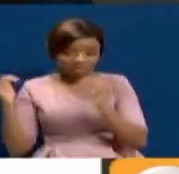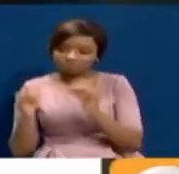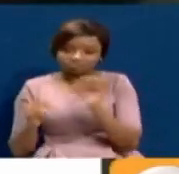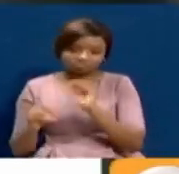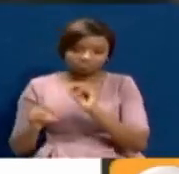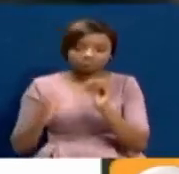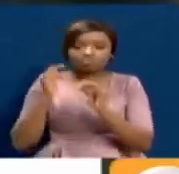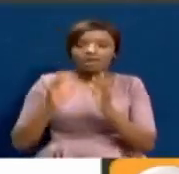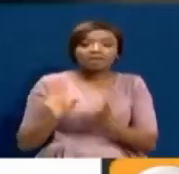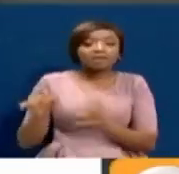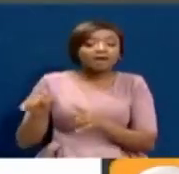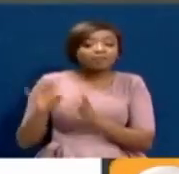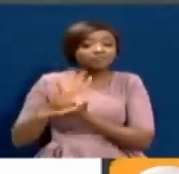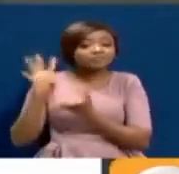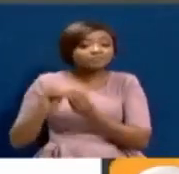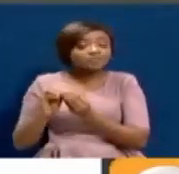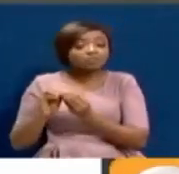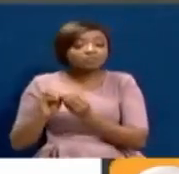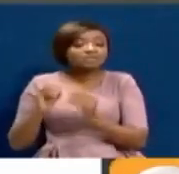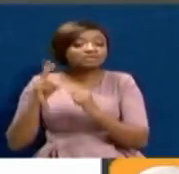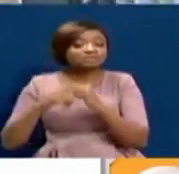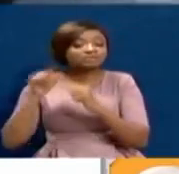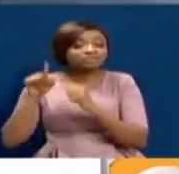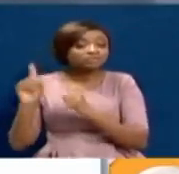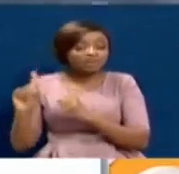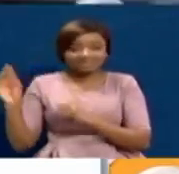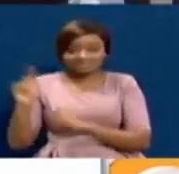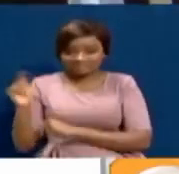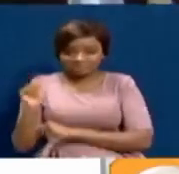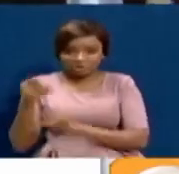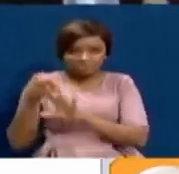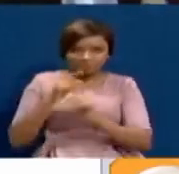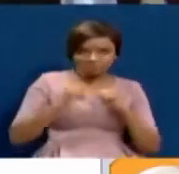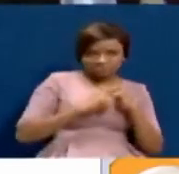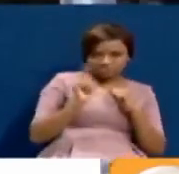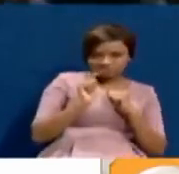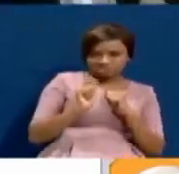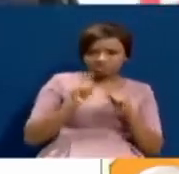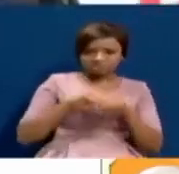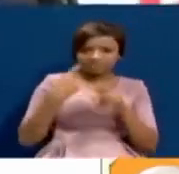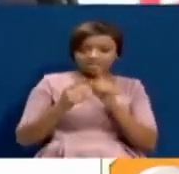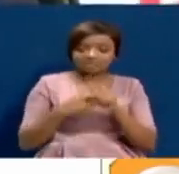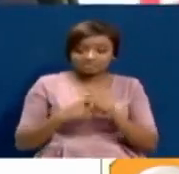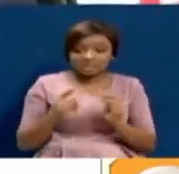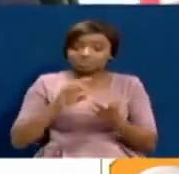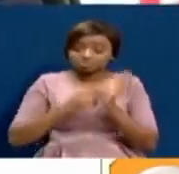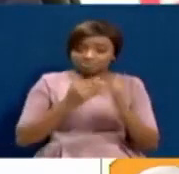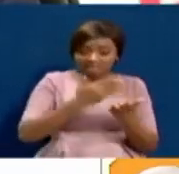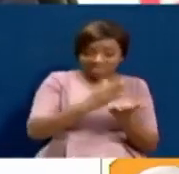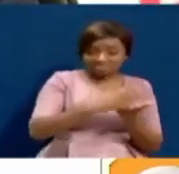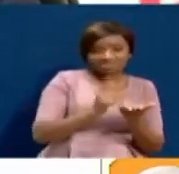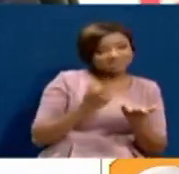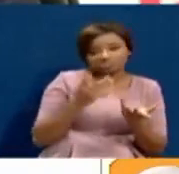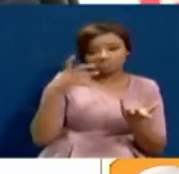public debt hitting 7.1 trillion shillings in August this year from 6 trillion shillings at the beginning of the year. Expenditures that we cannot